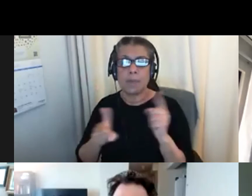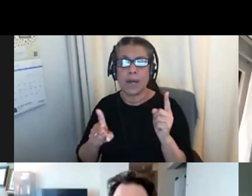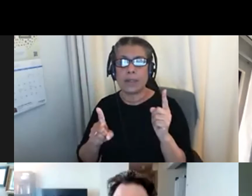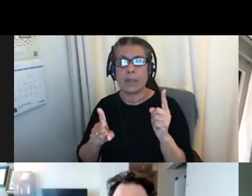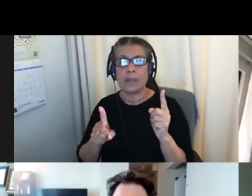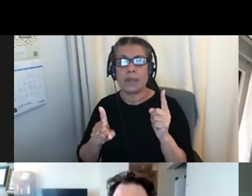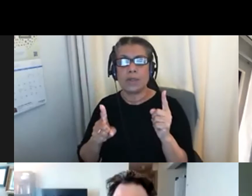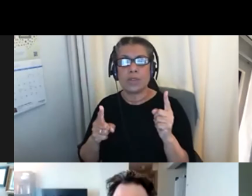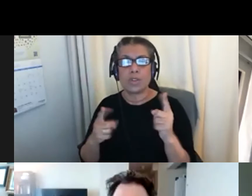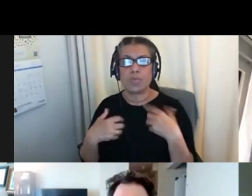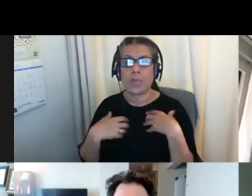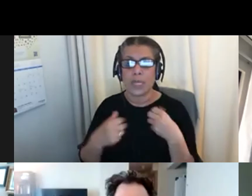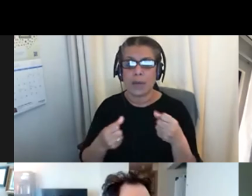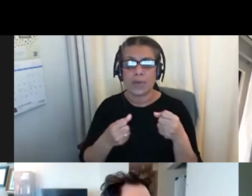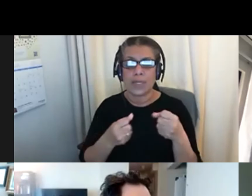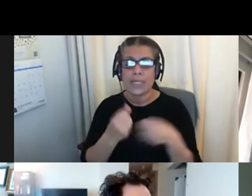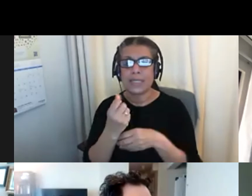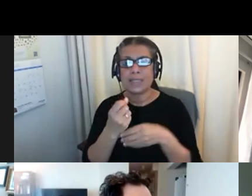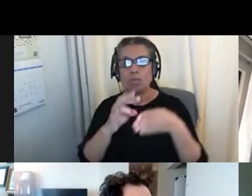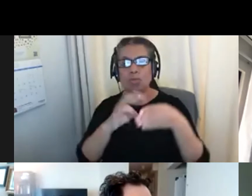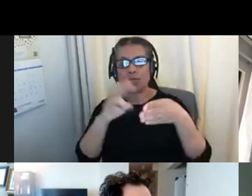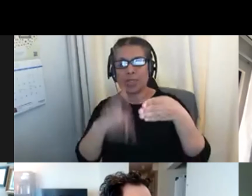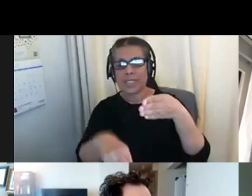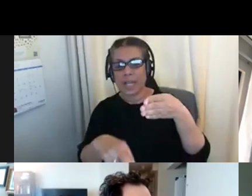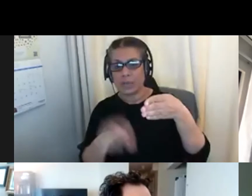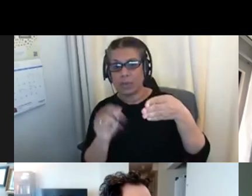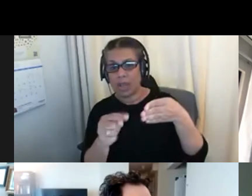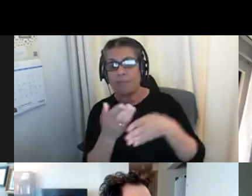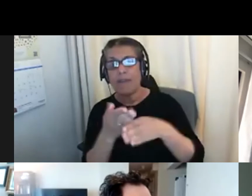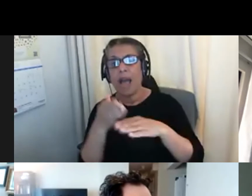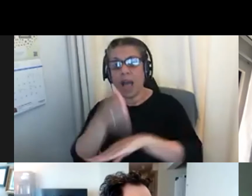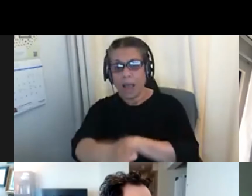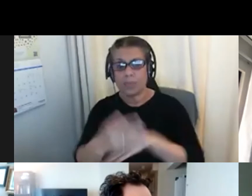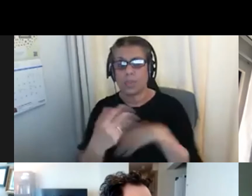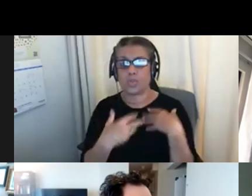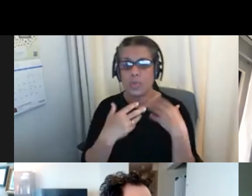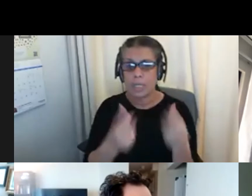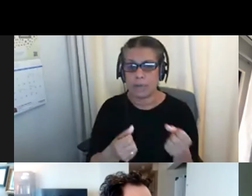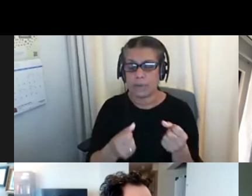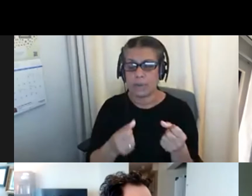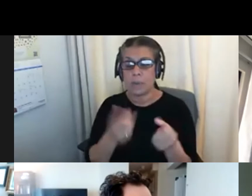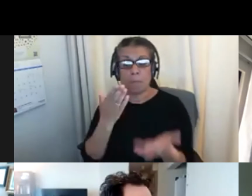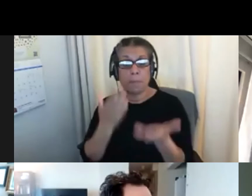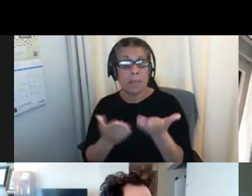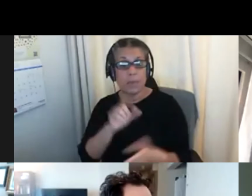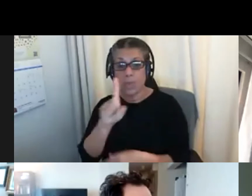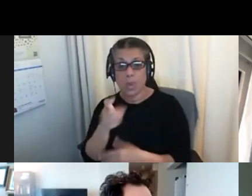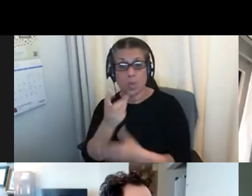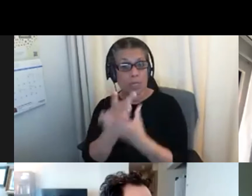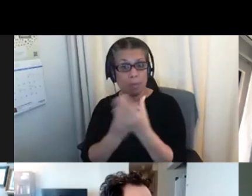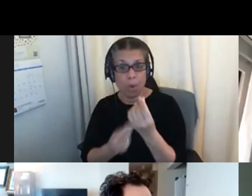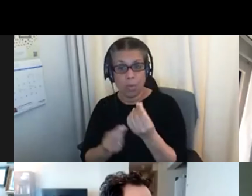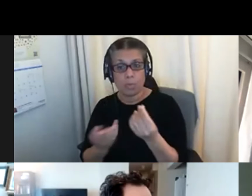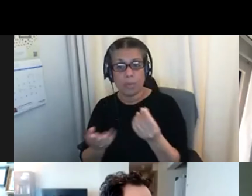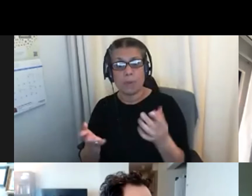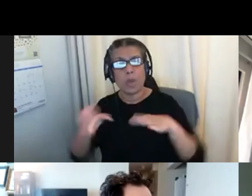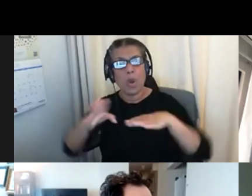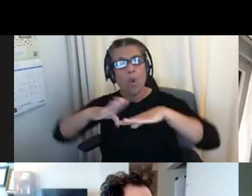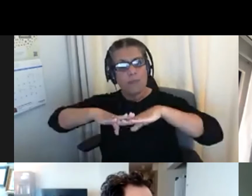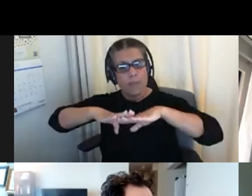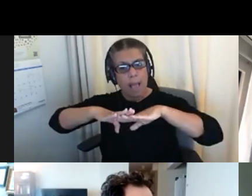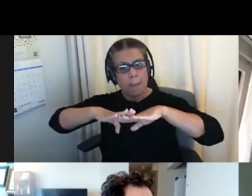So you could use them together. You might find that there's quite a lot of overlap and you don't need both of them. You might find that you